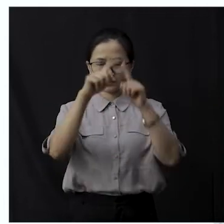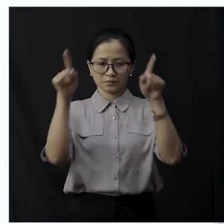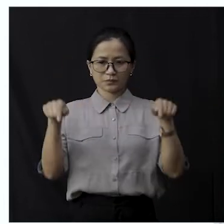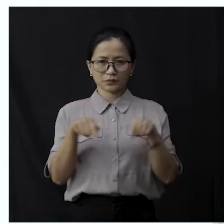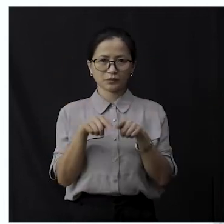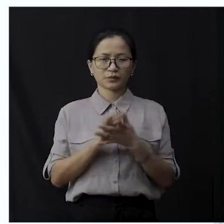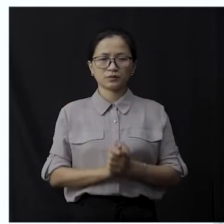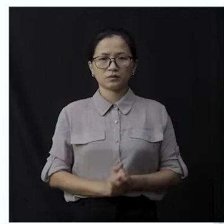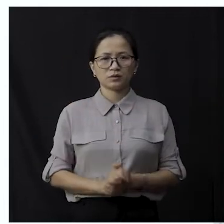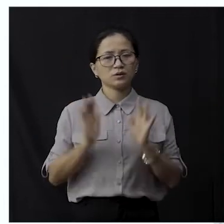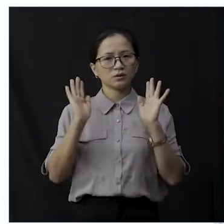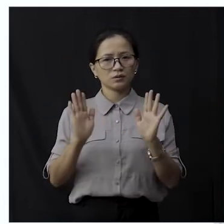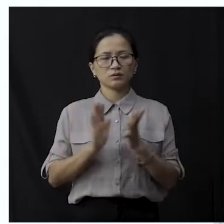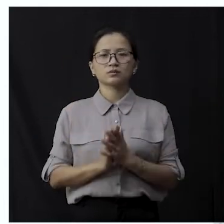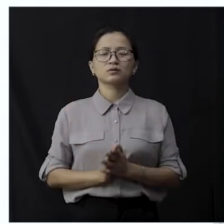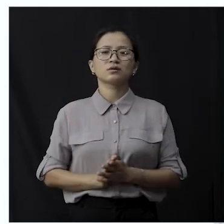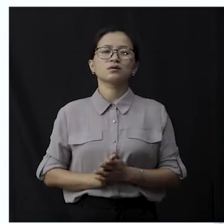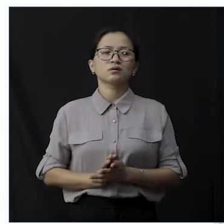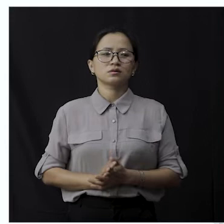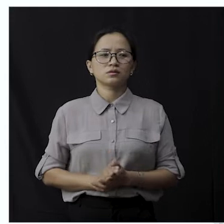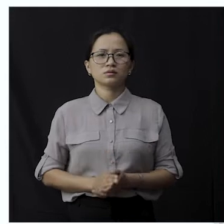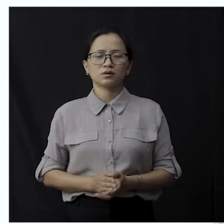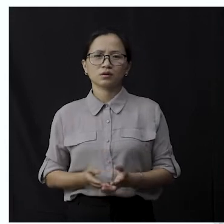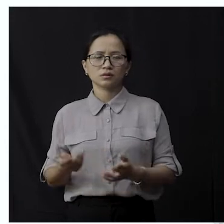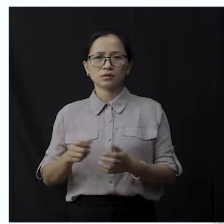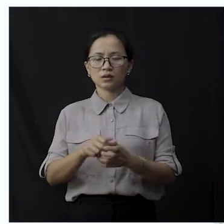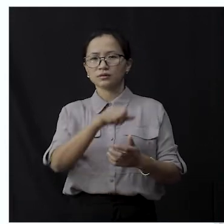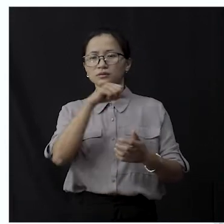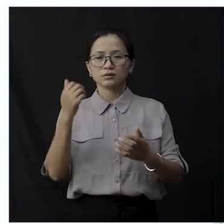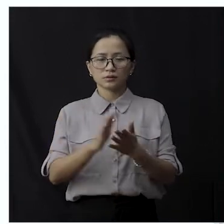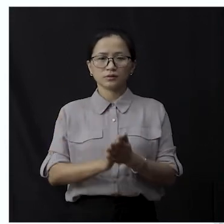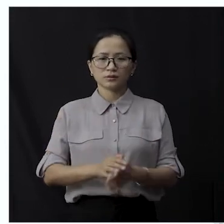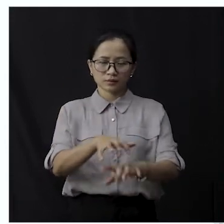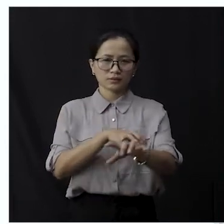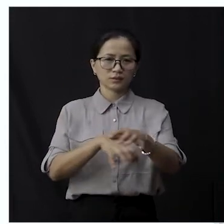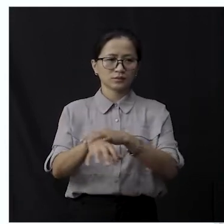Now, here, they are harming the animals, right students?